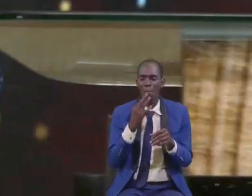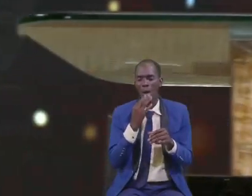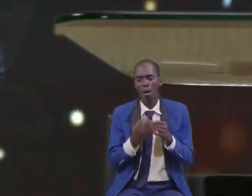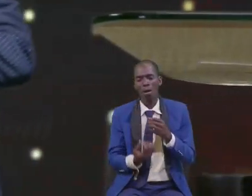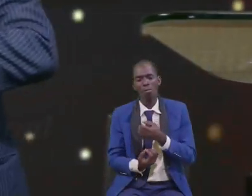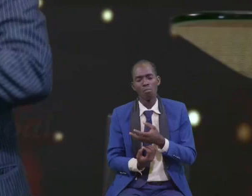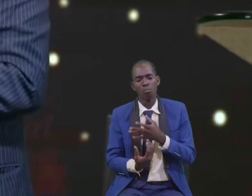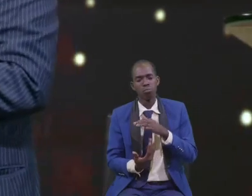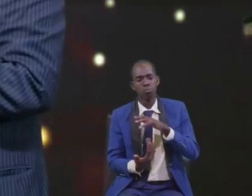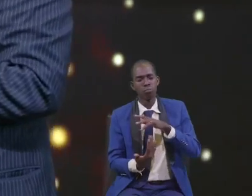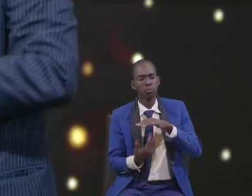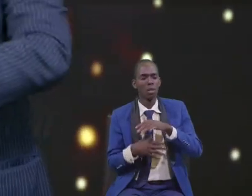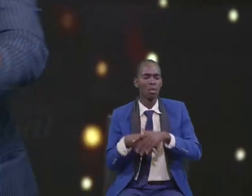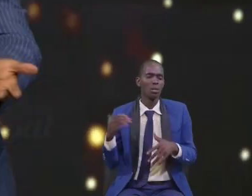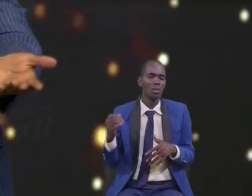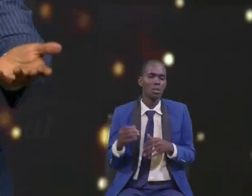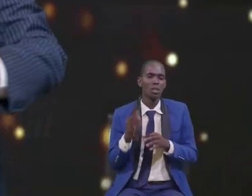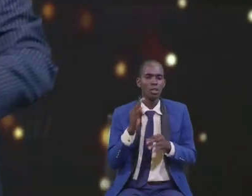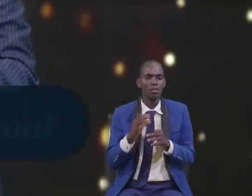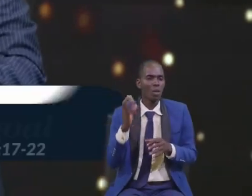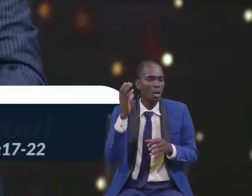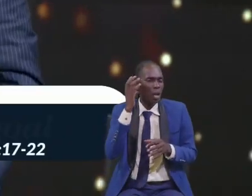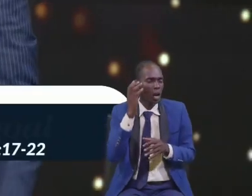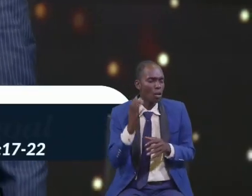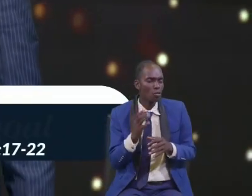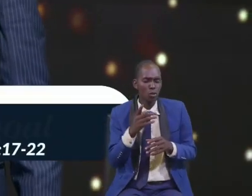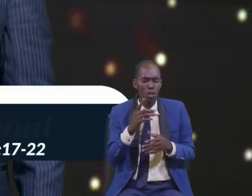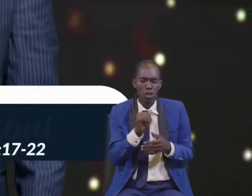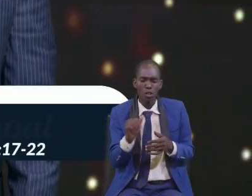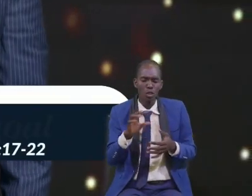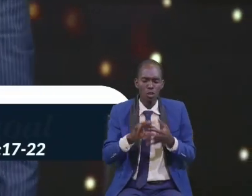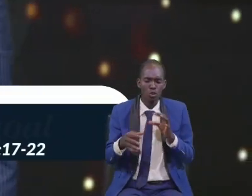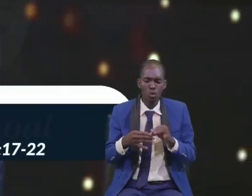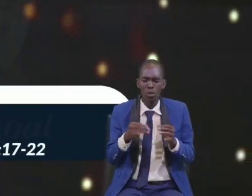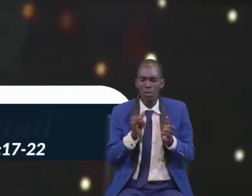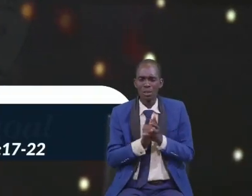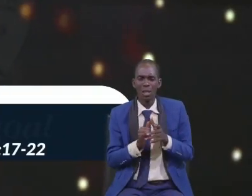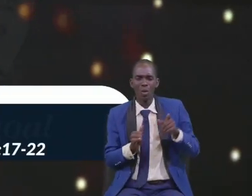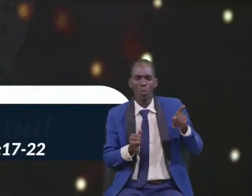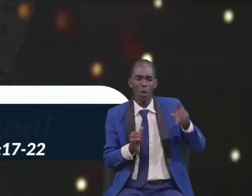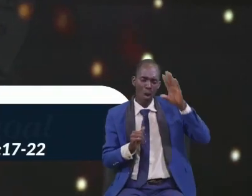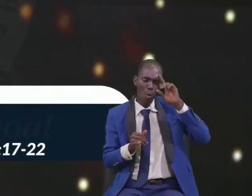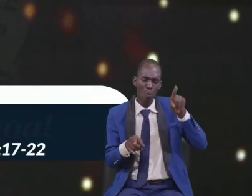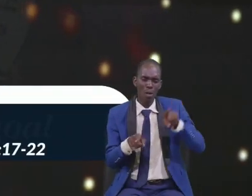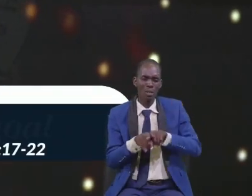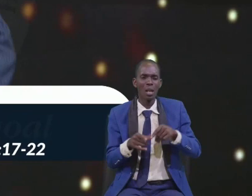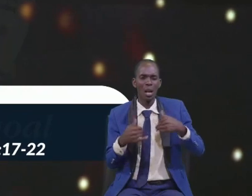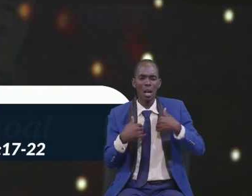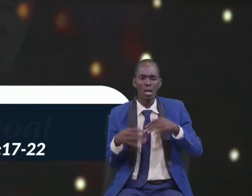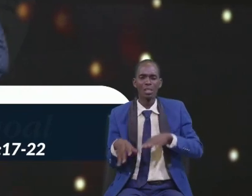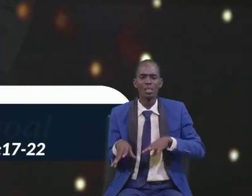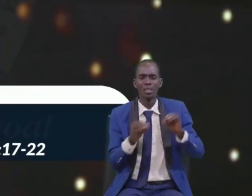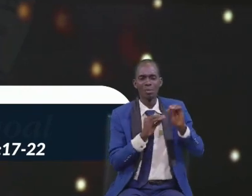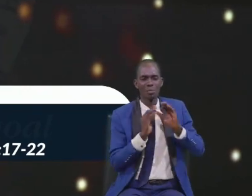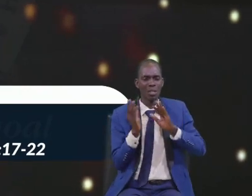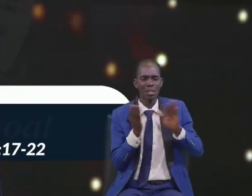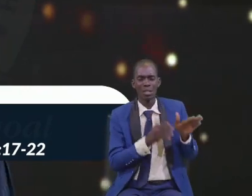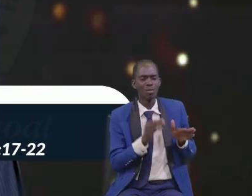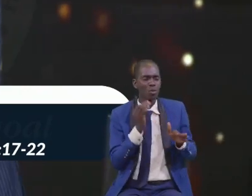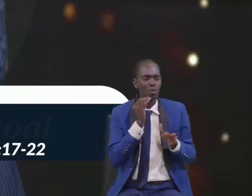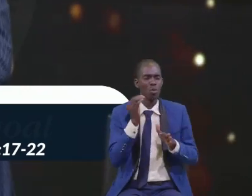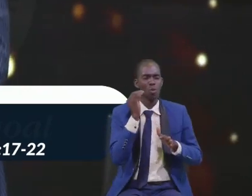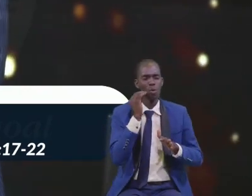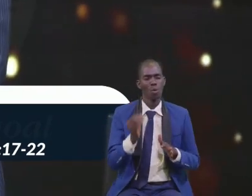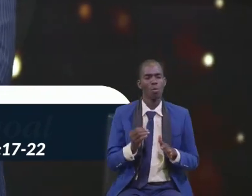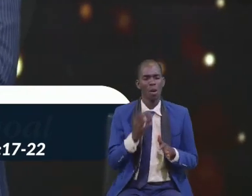packed out of the house and is not able to stay, it's because he has trial in that home. And because